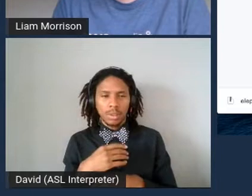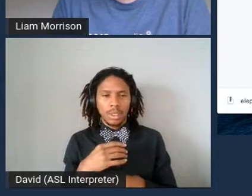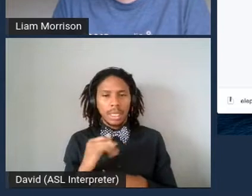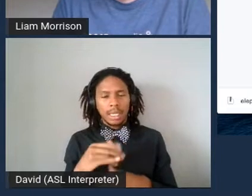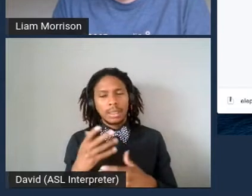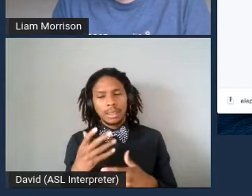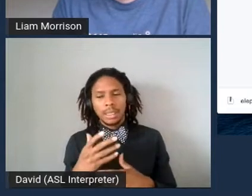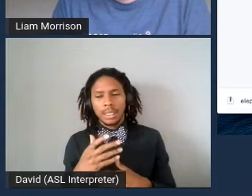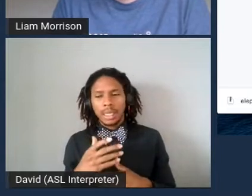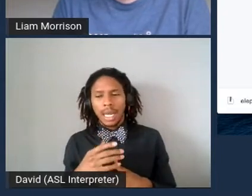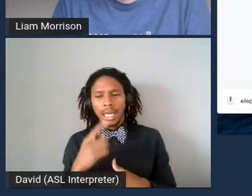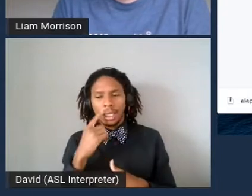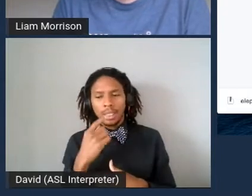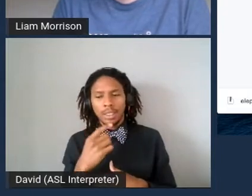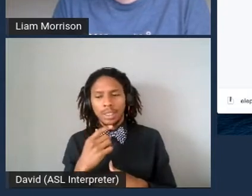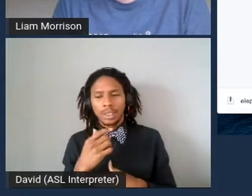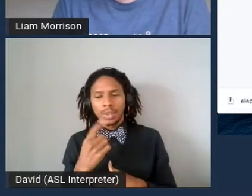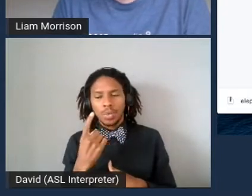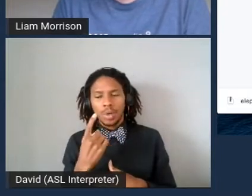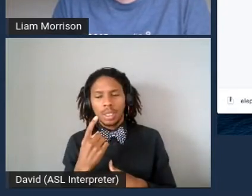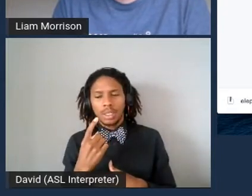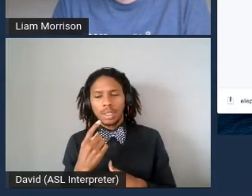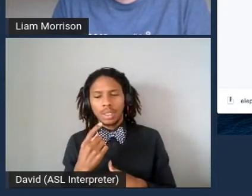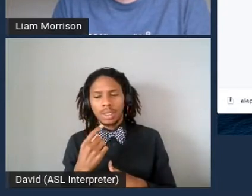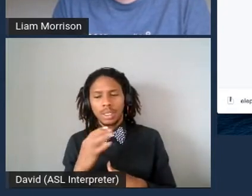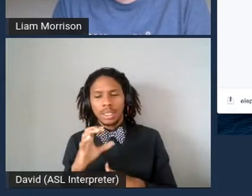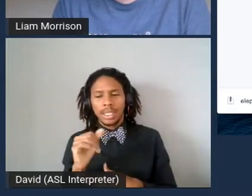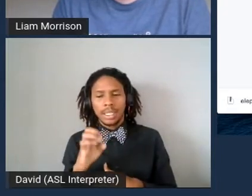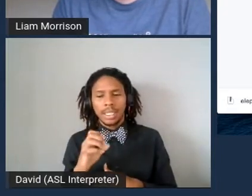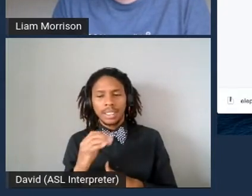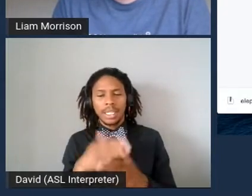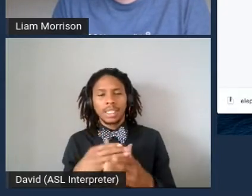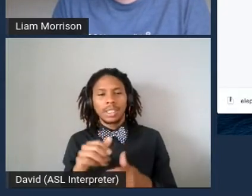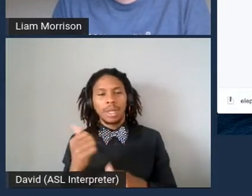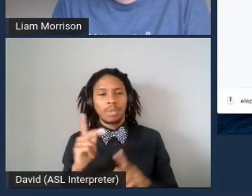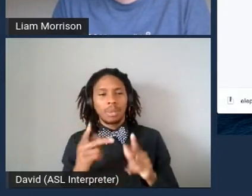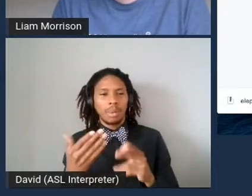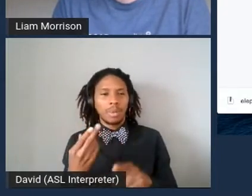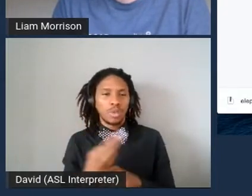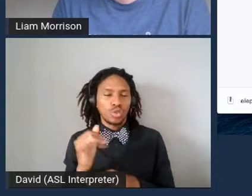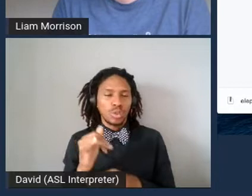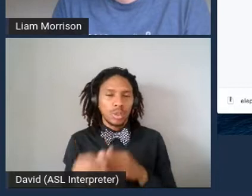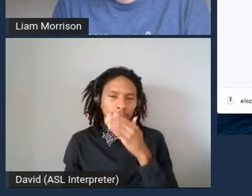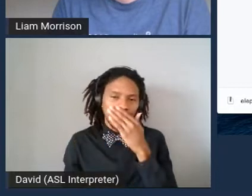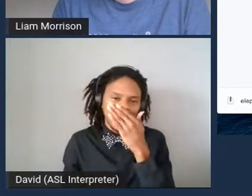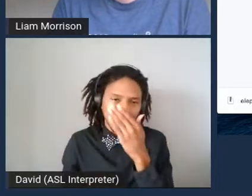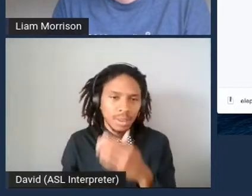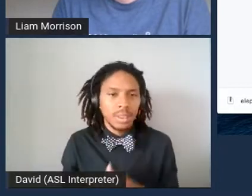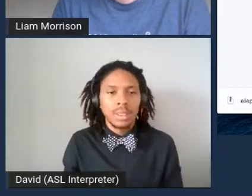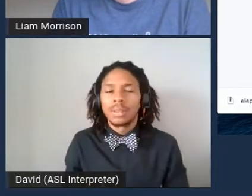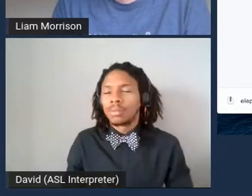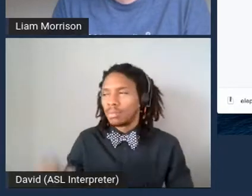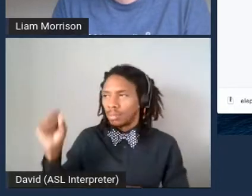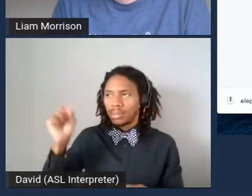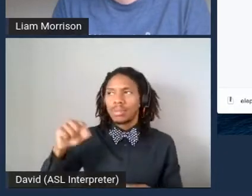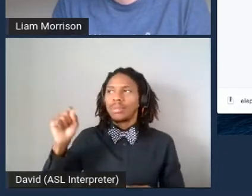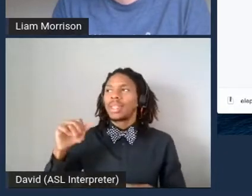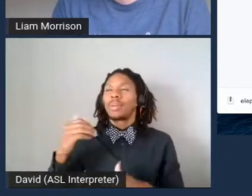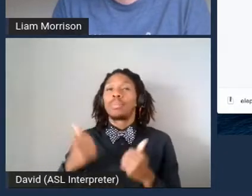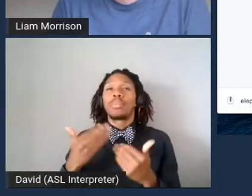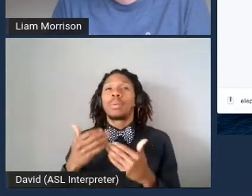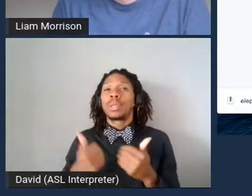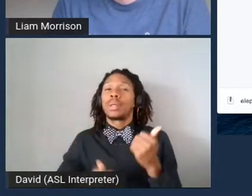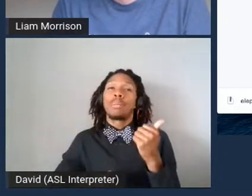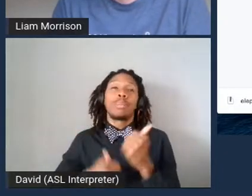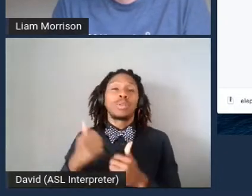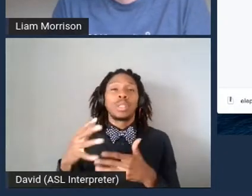I think that's one use case that maybe some other people might be using too. Absolutely. So that is probably the most primary